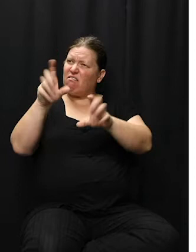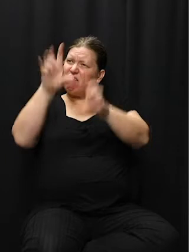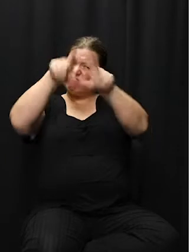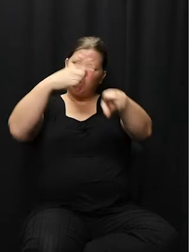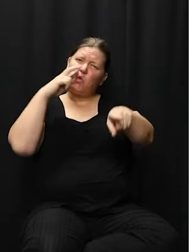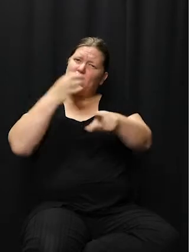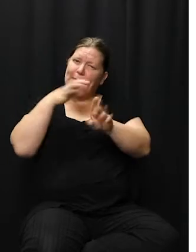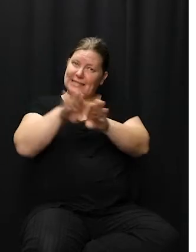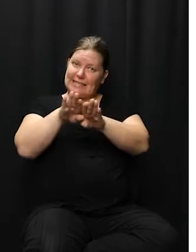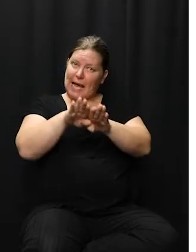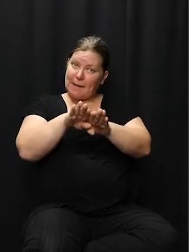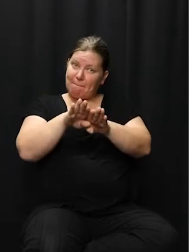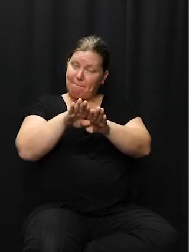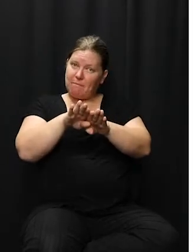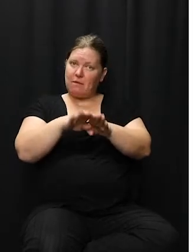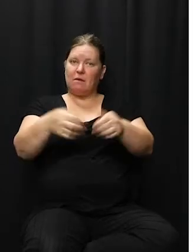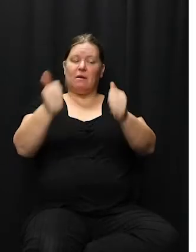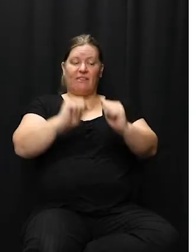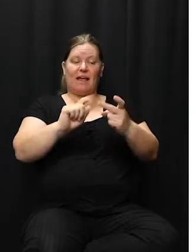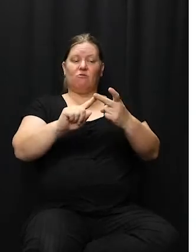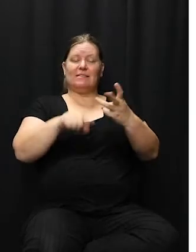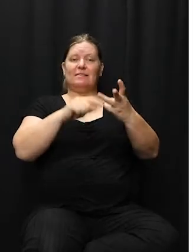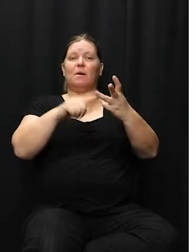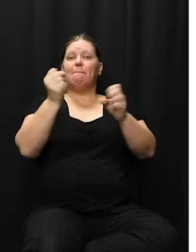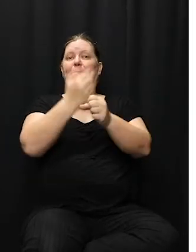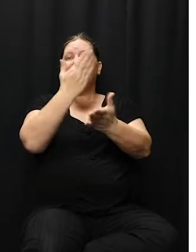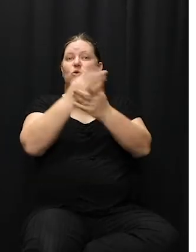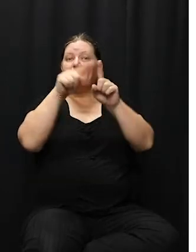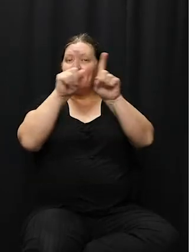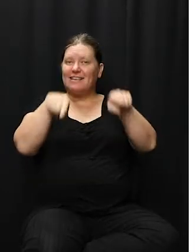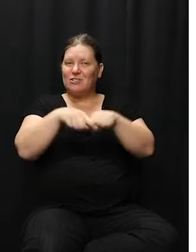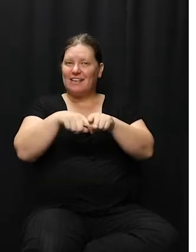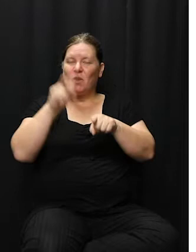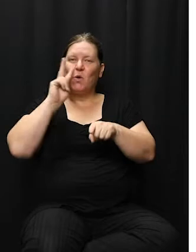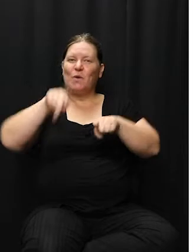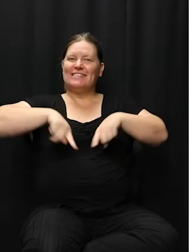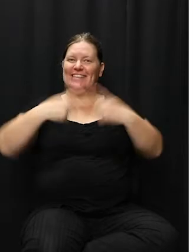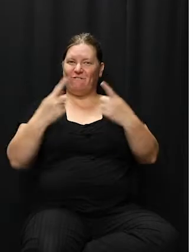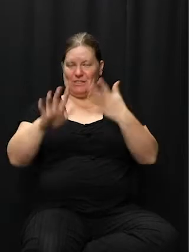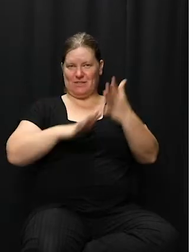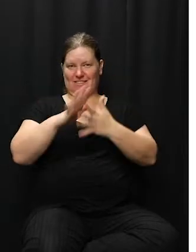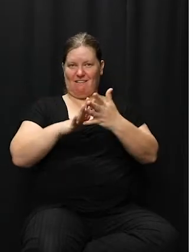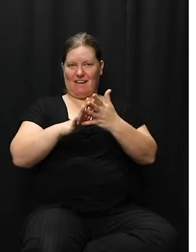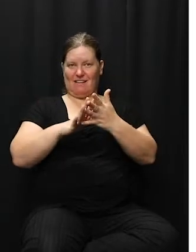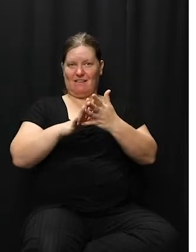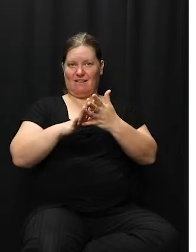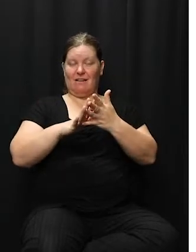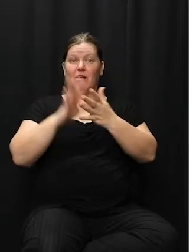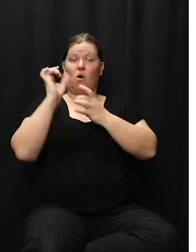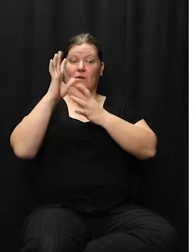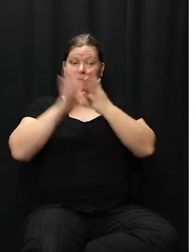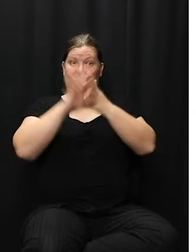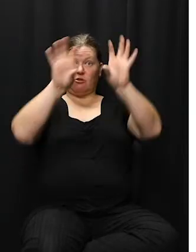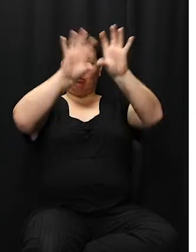they're signing cloud, if you didn't actually know the sign, because it looks a bit similar. And another solution is to make sure